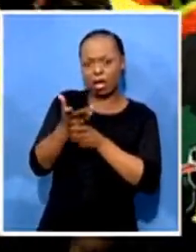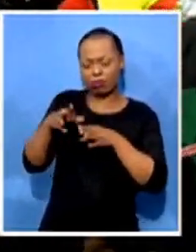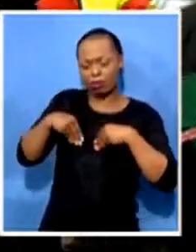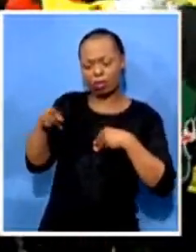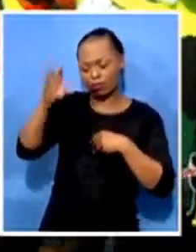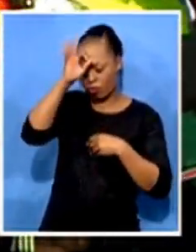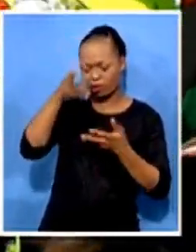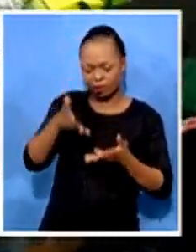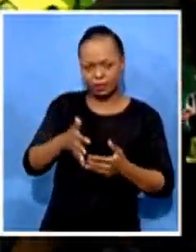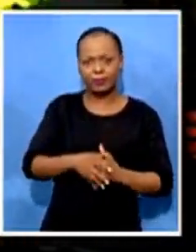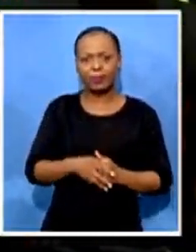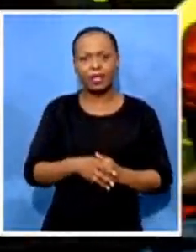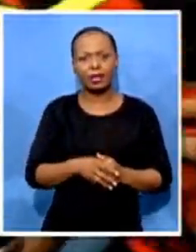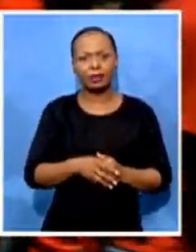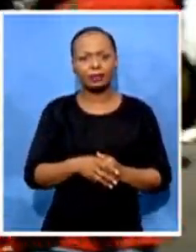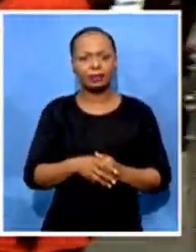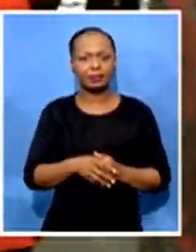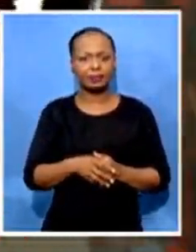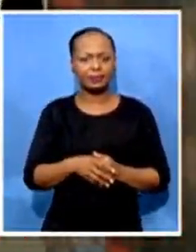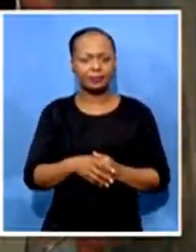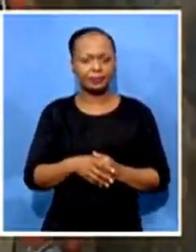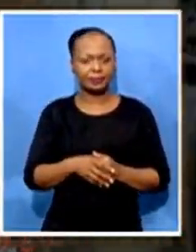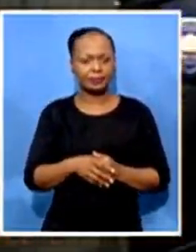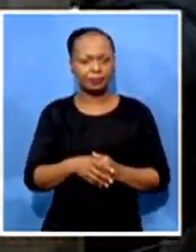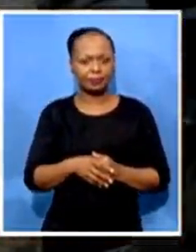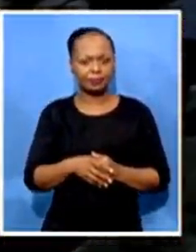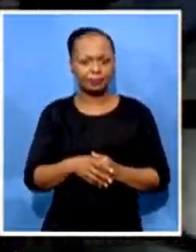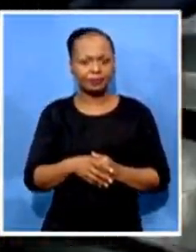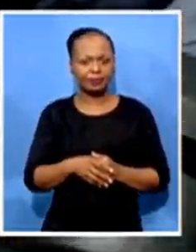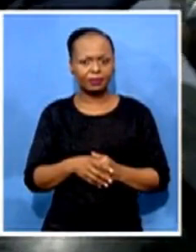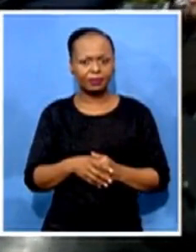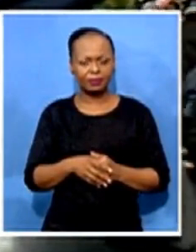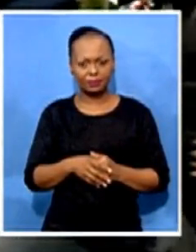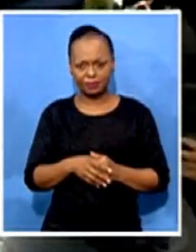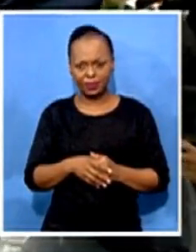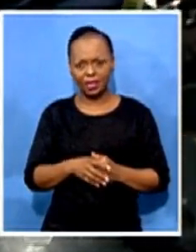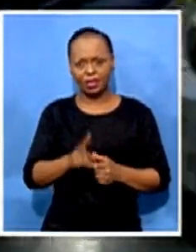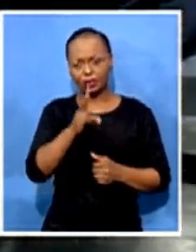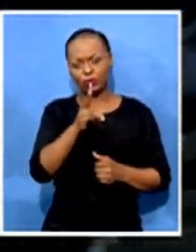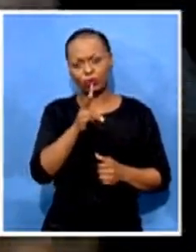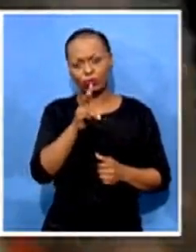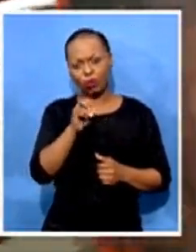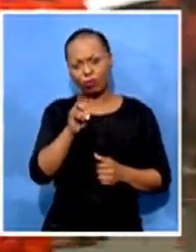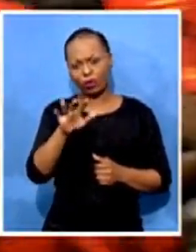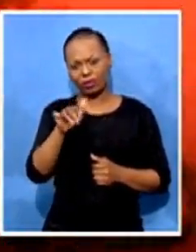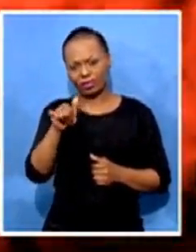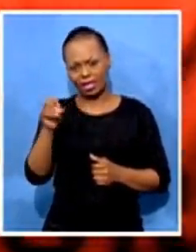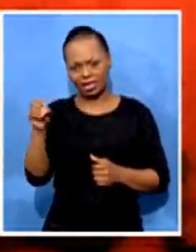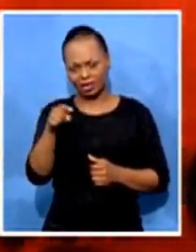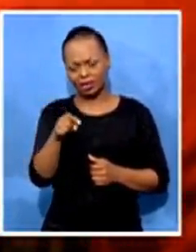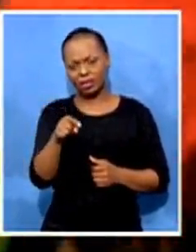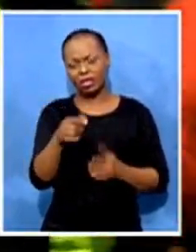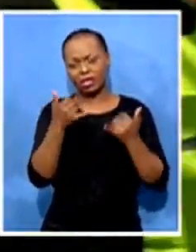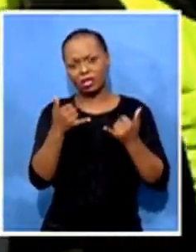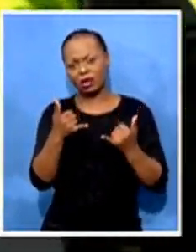fact, numbers seem to be swelling to over 500-600 at the moment. I can just give you a rough estimate. And